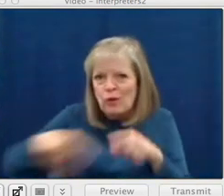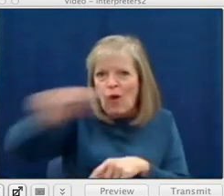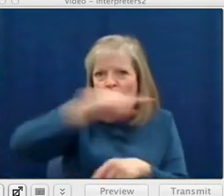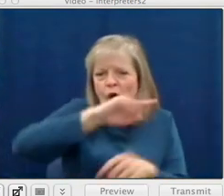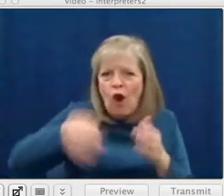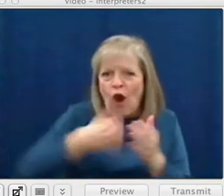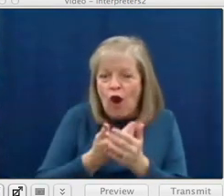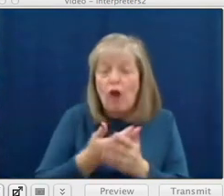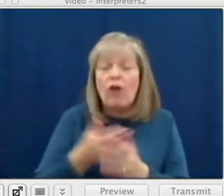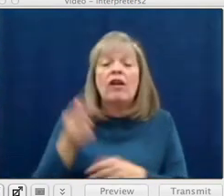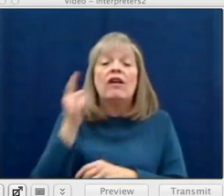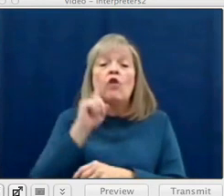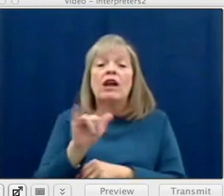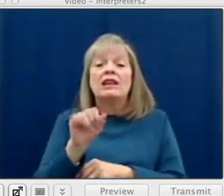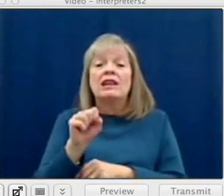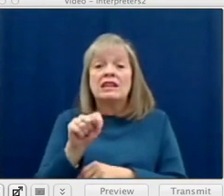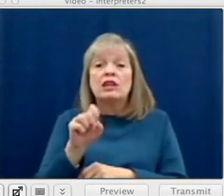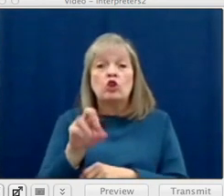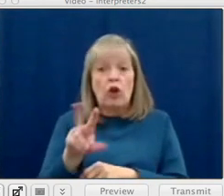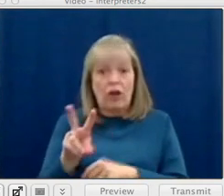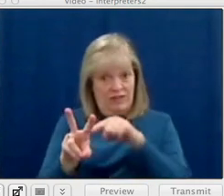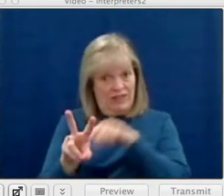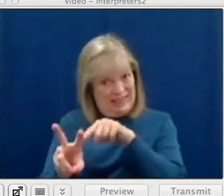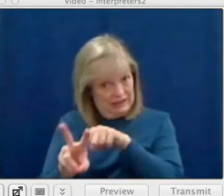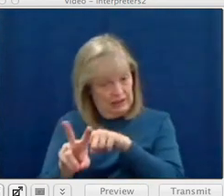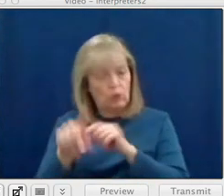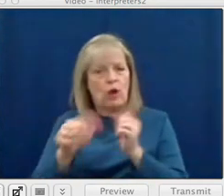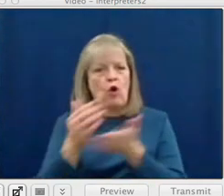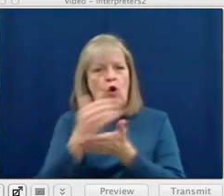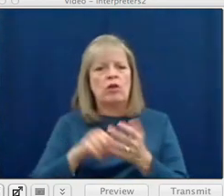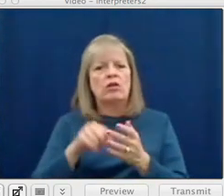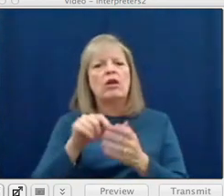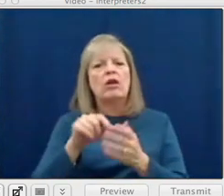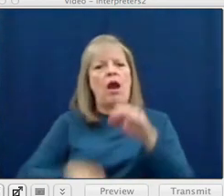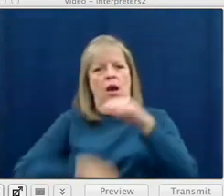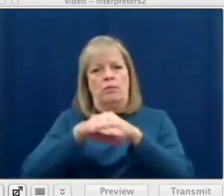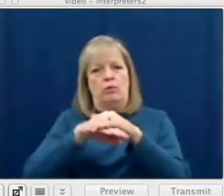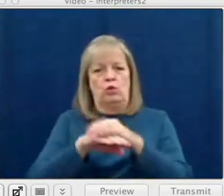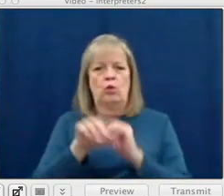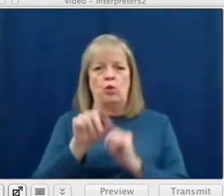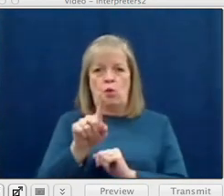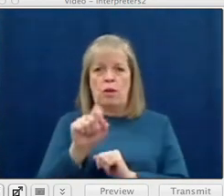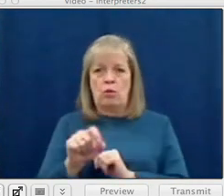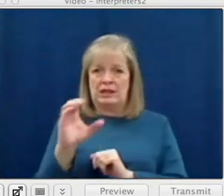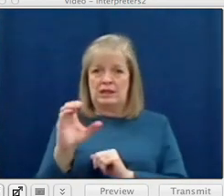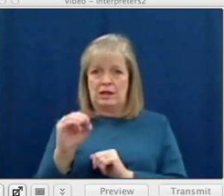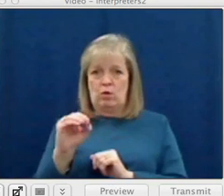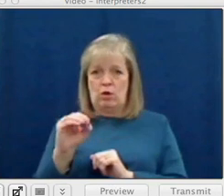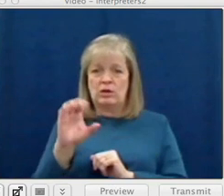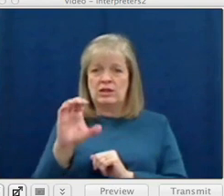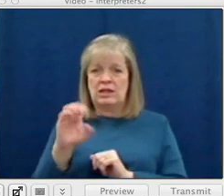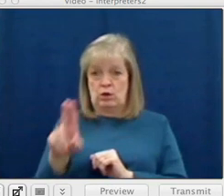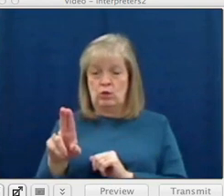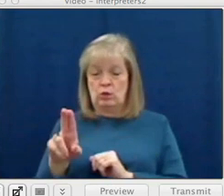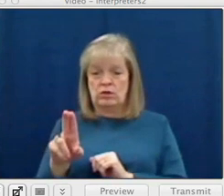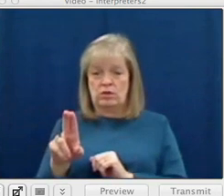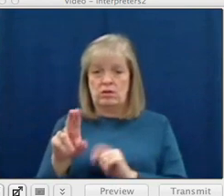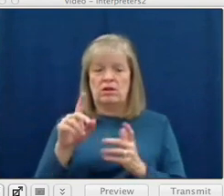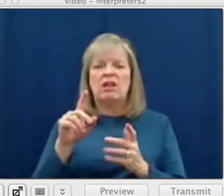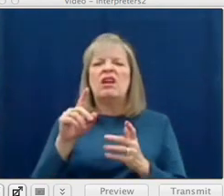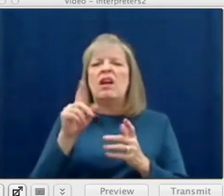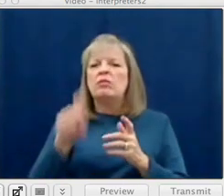For the listserv, you can earn 1.0 CEUs for participation, and there are specific